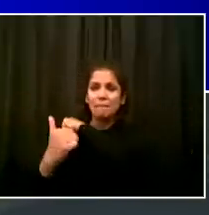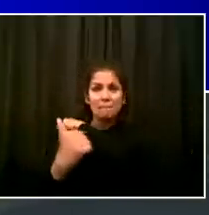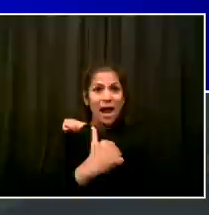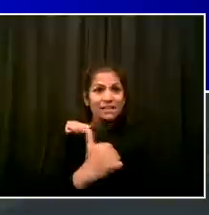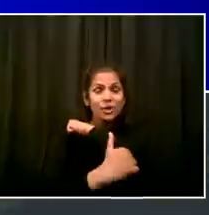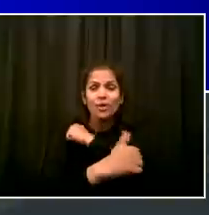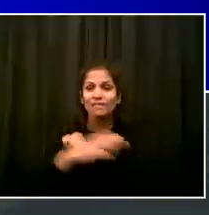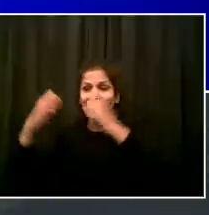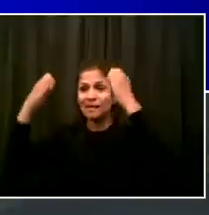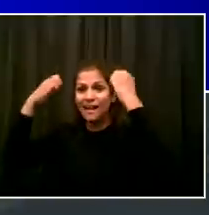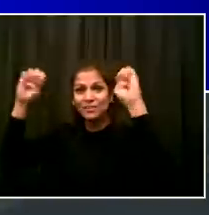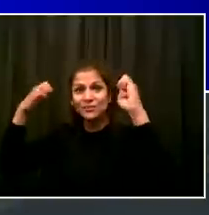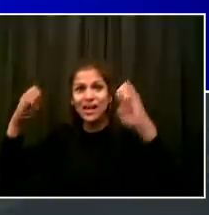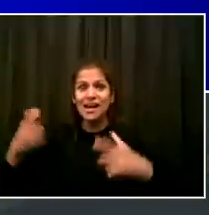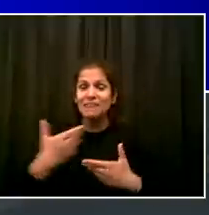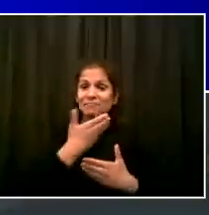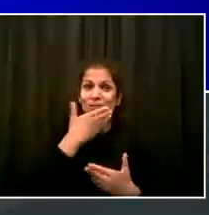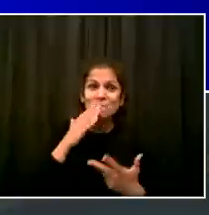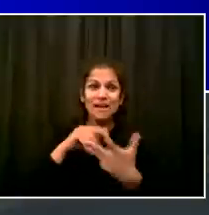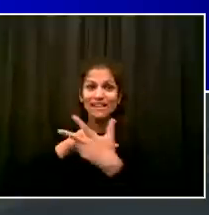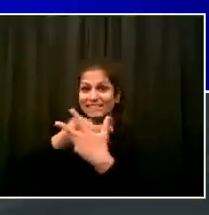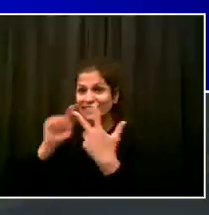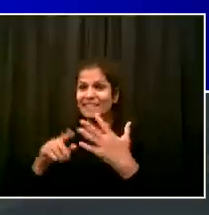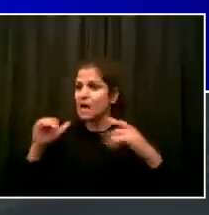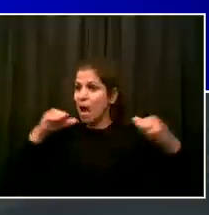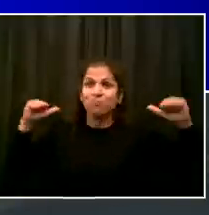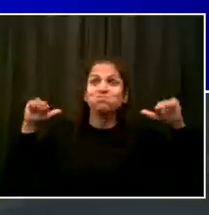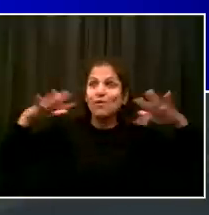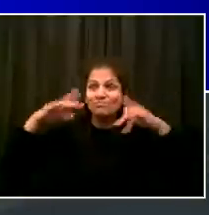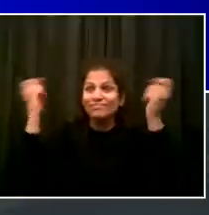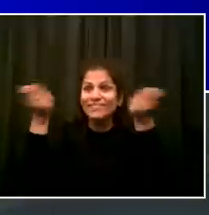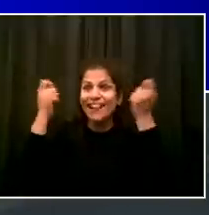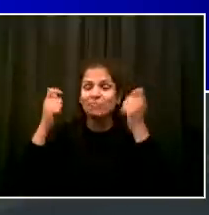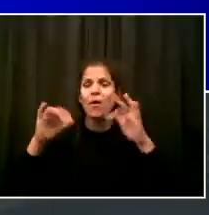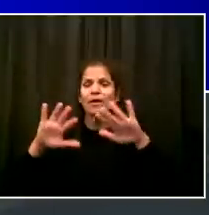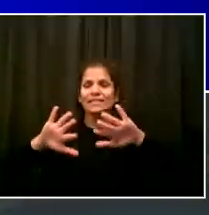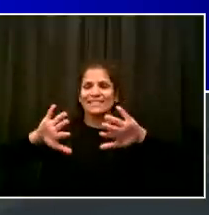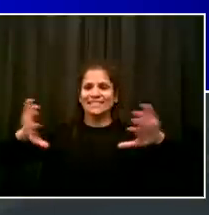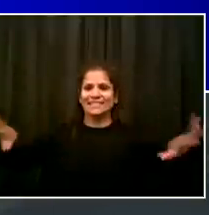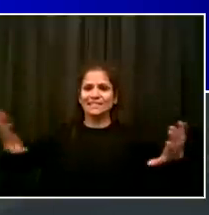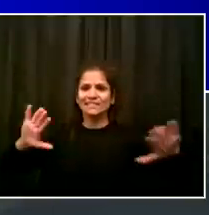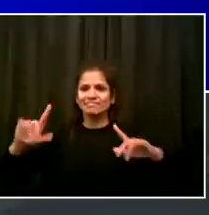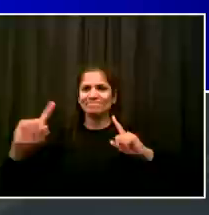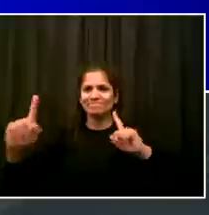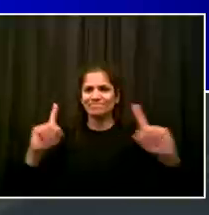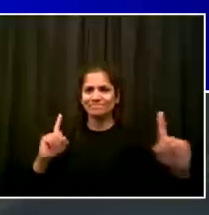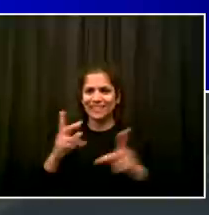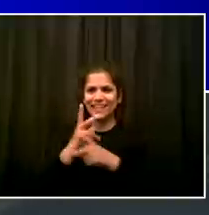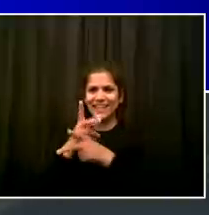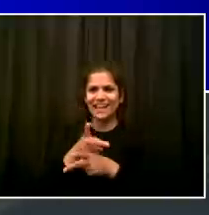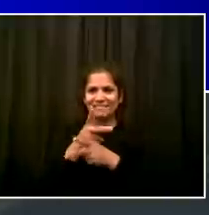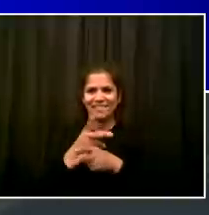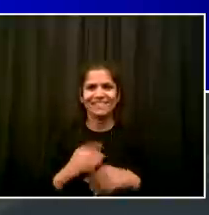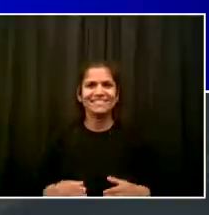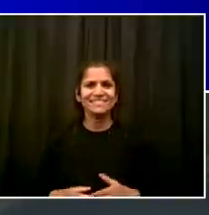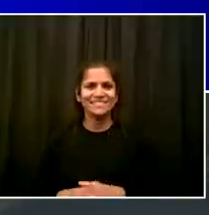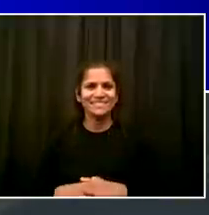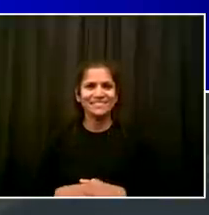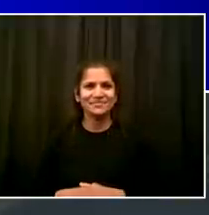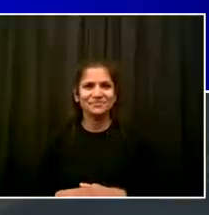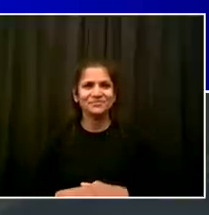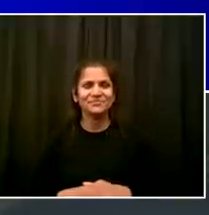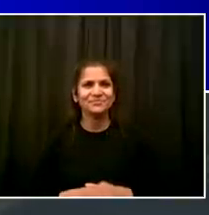in that people's faith was strengthened. People were reminded of all our ancestors, what they endured. The